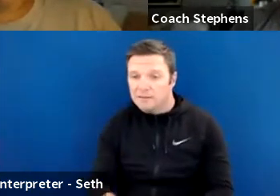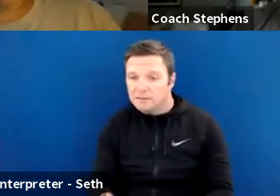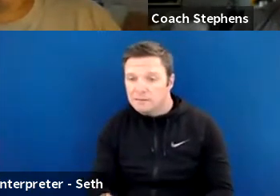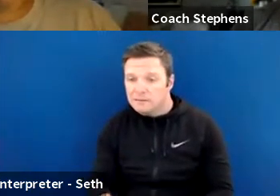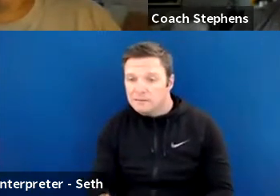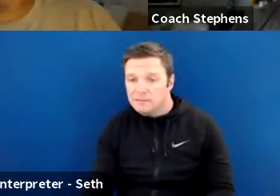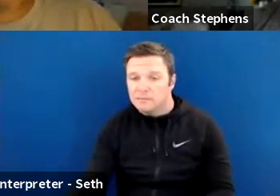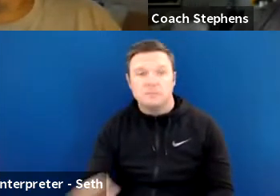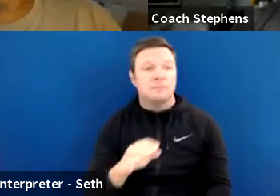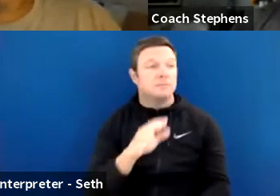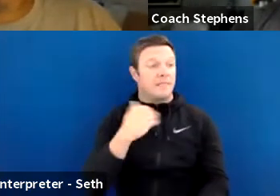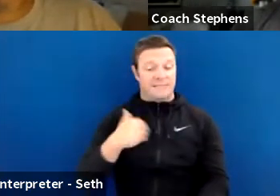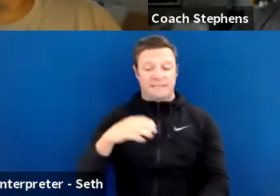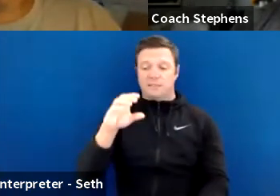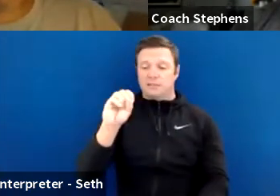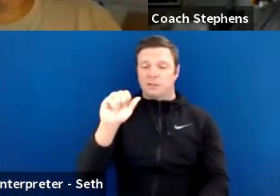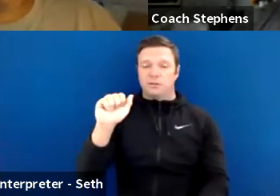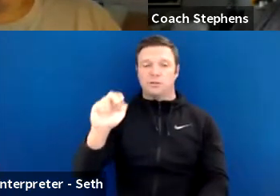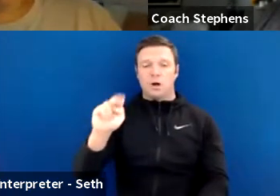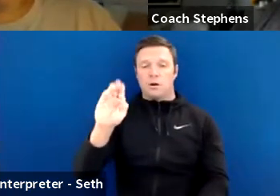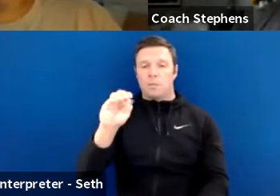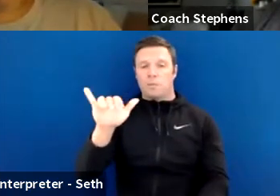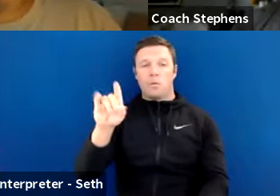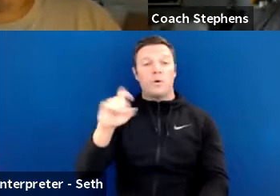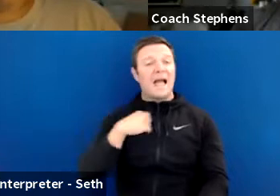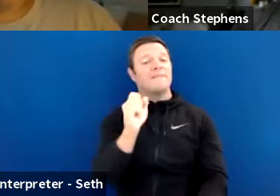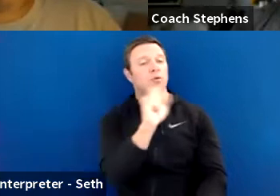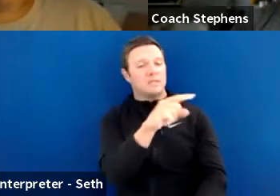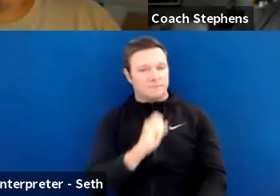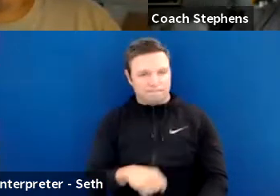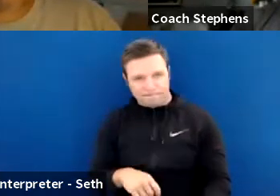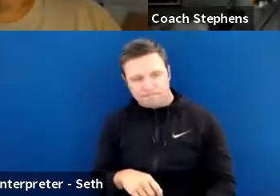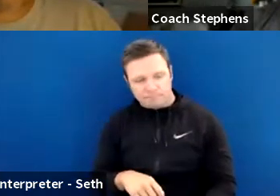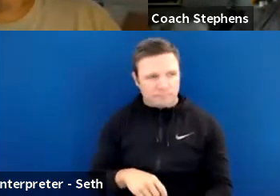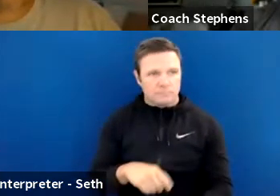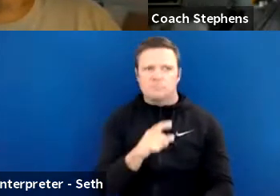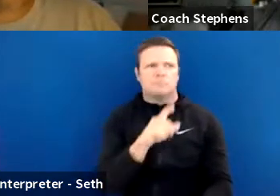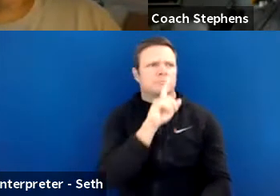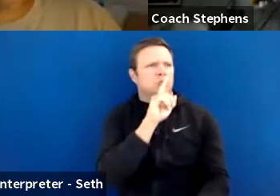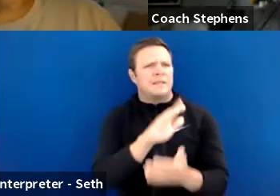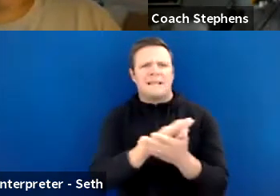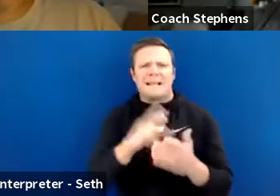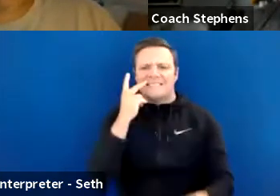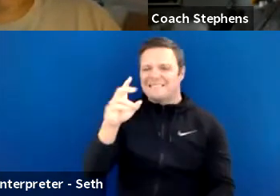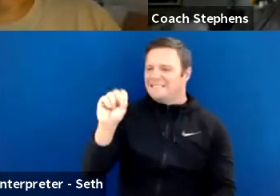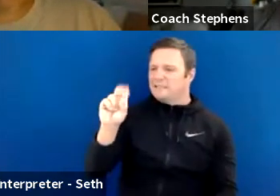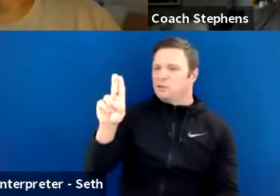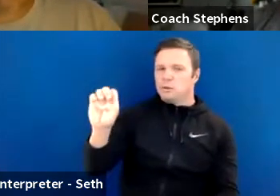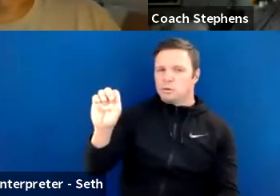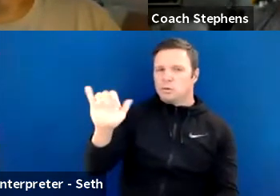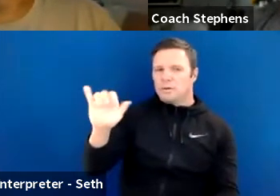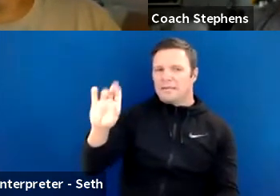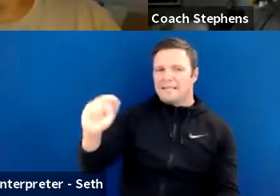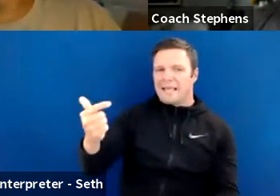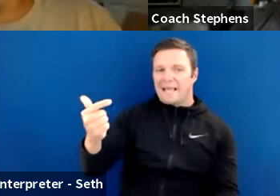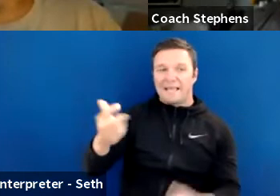Boyd. I have a question for you. Hey, Sean. And also, I wanted to say, it is so nice to see Sue Yang here. I'm so glad that we